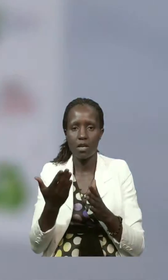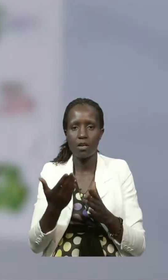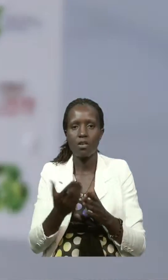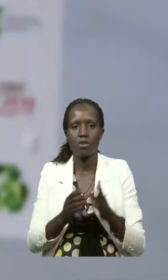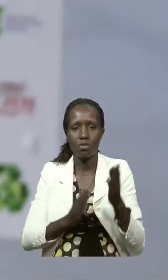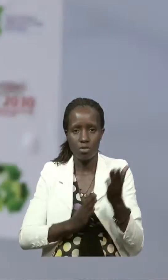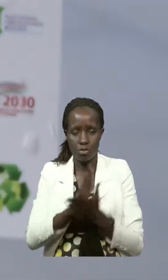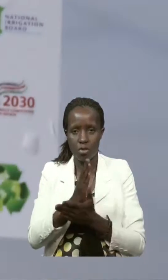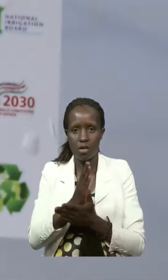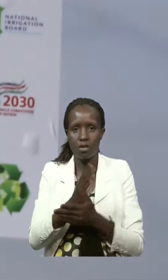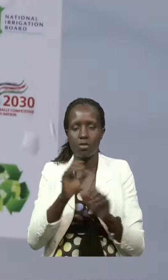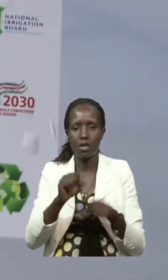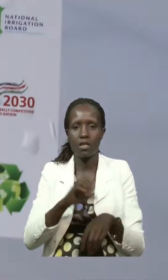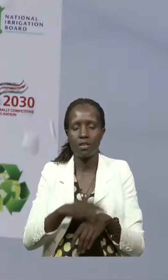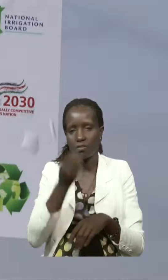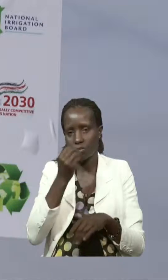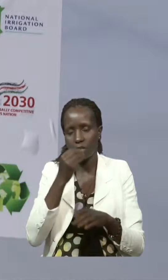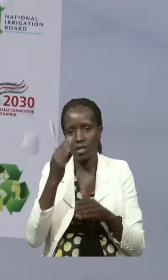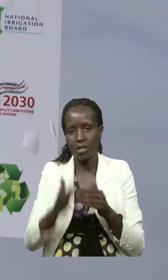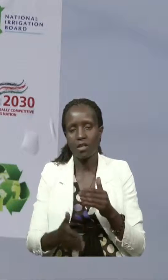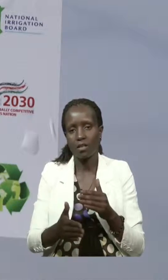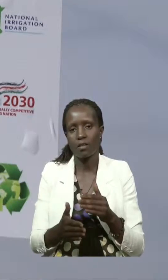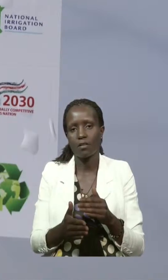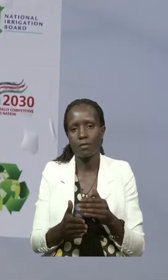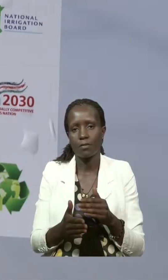is assured of getting a crop at the end of the season.